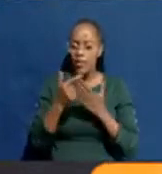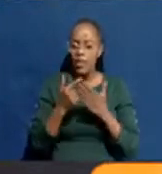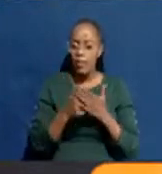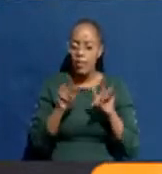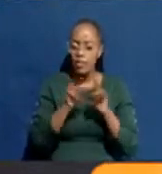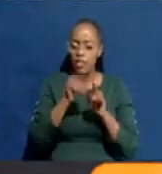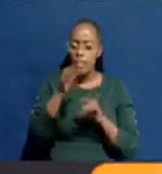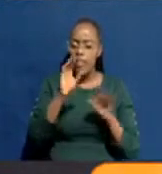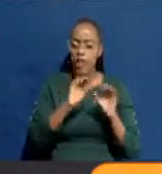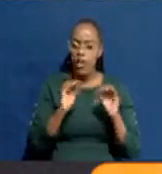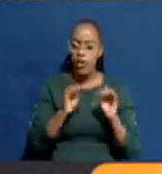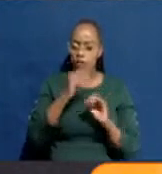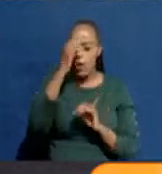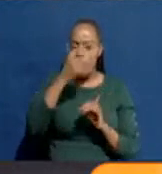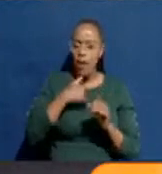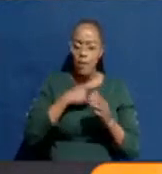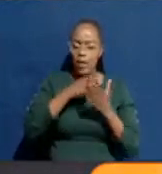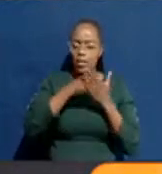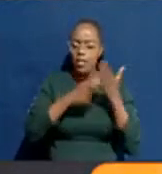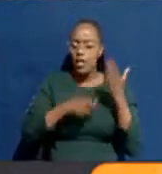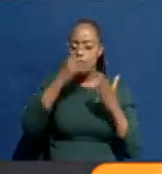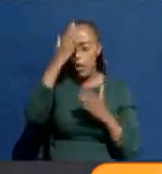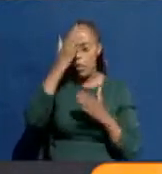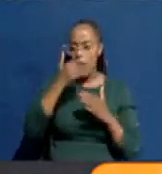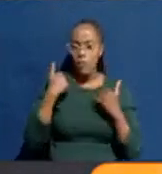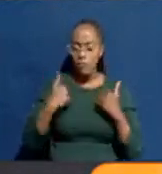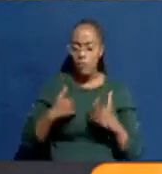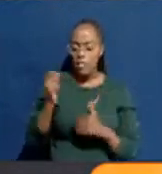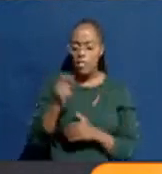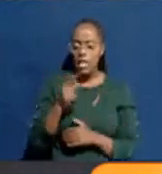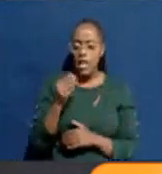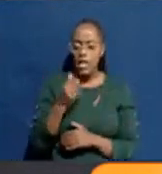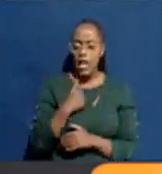same there? That why am I being taxed because I have a salary?